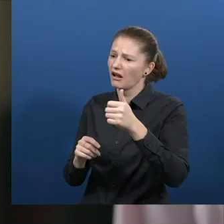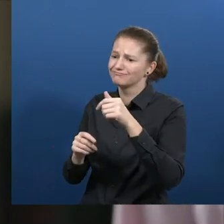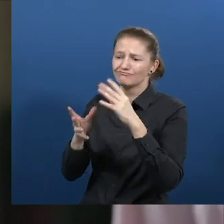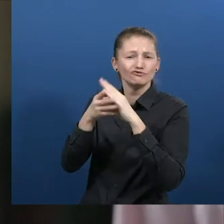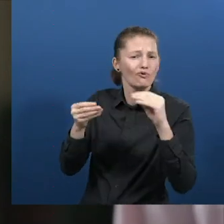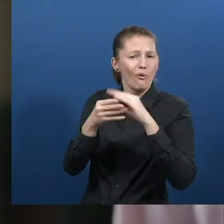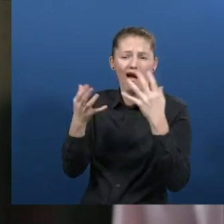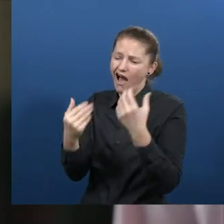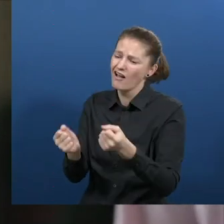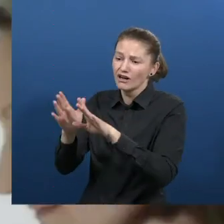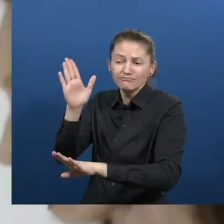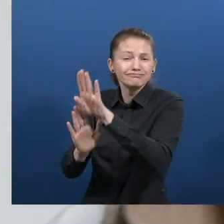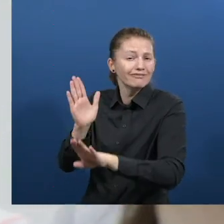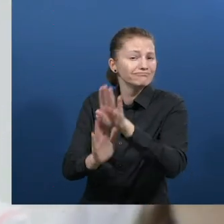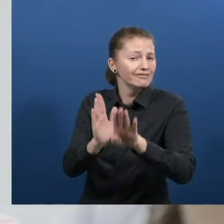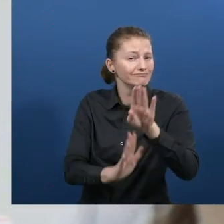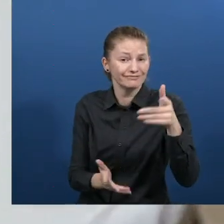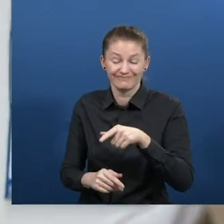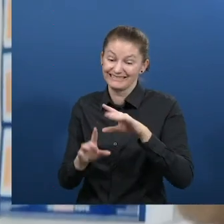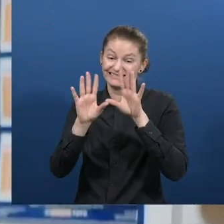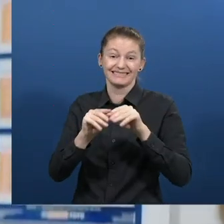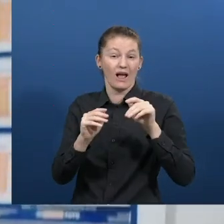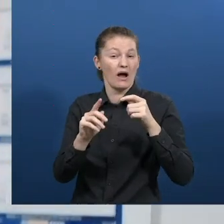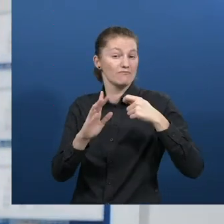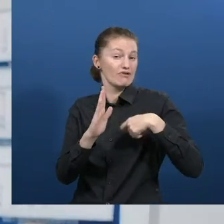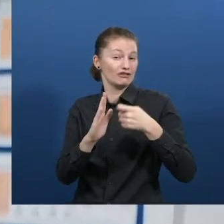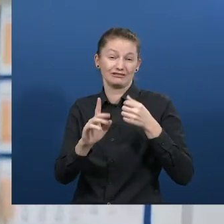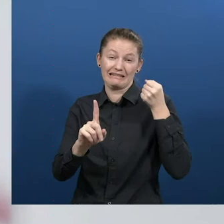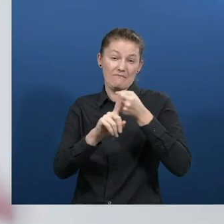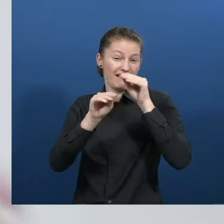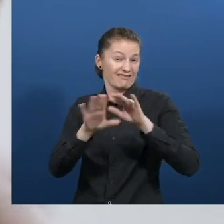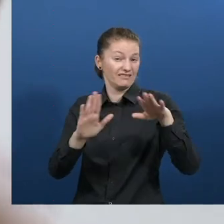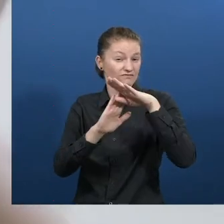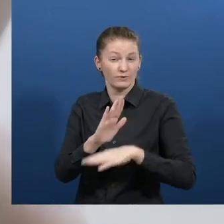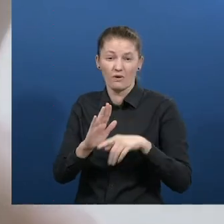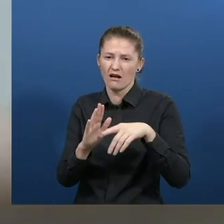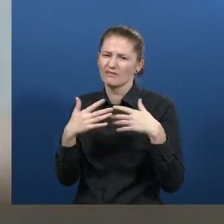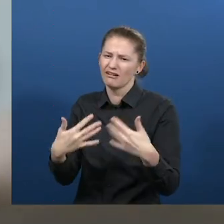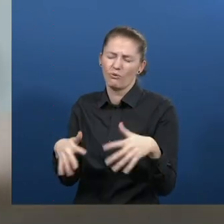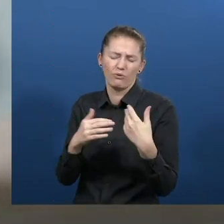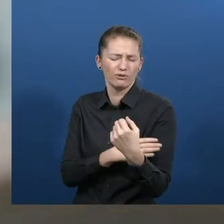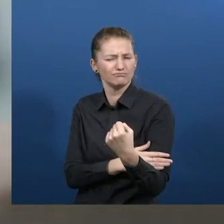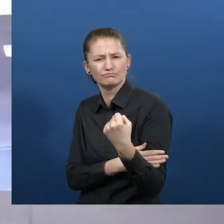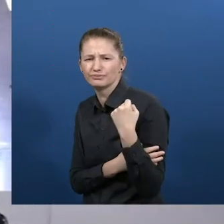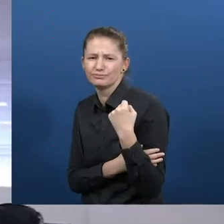shows the powerful effect of joining forces and its high potential for a barrier-free world in the future.